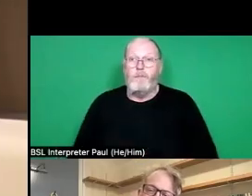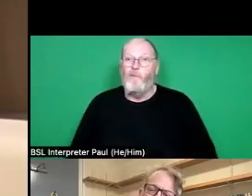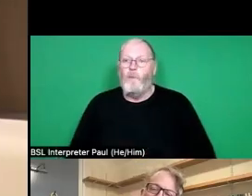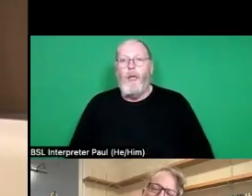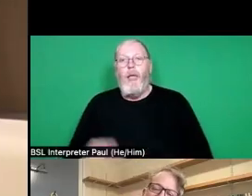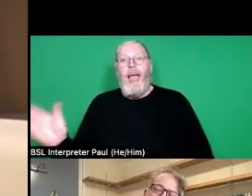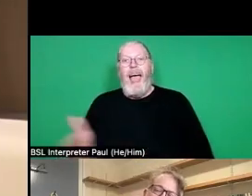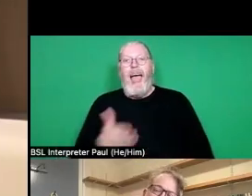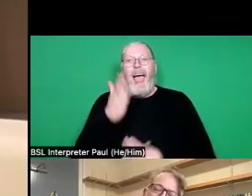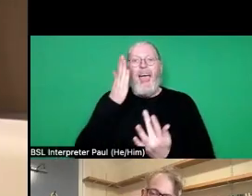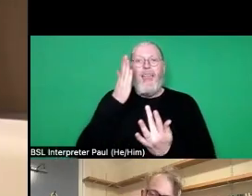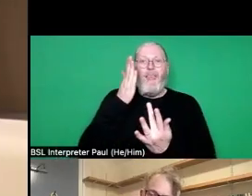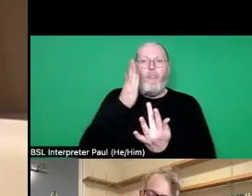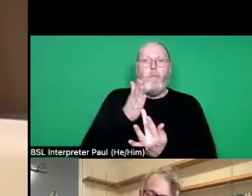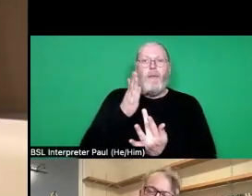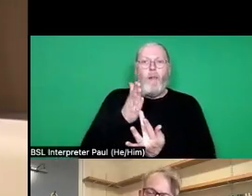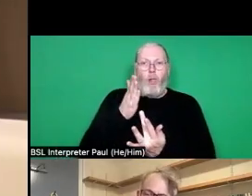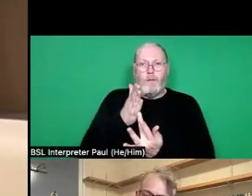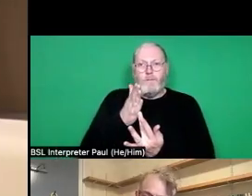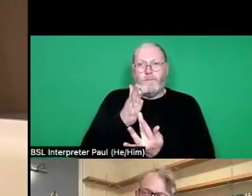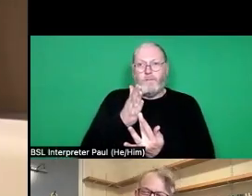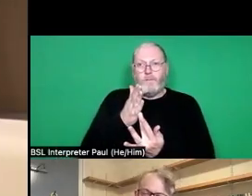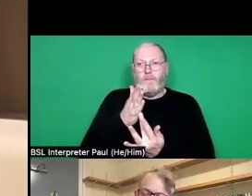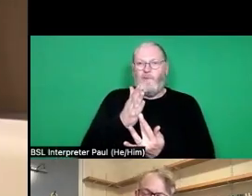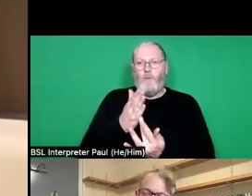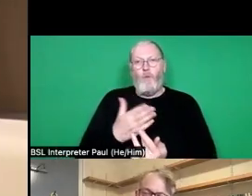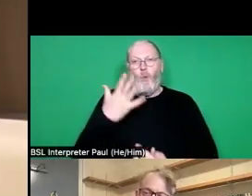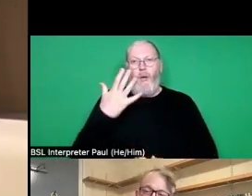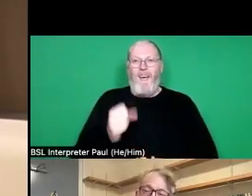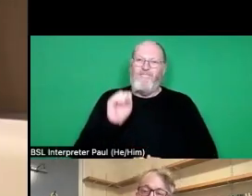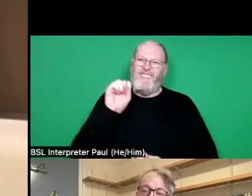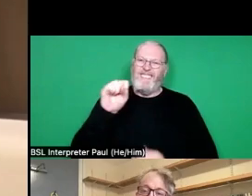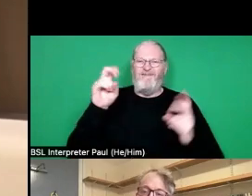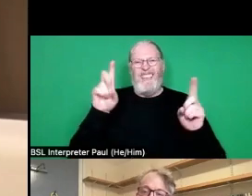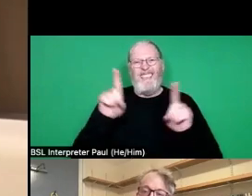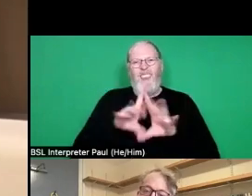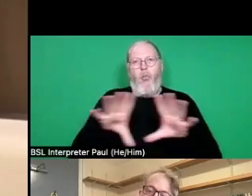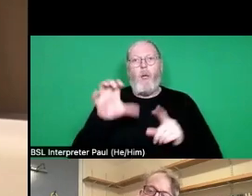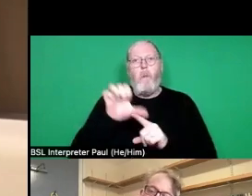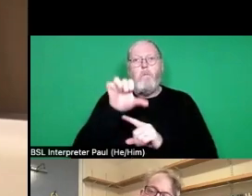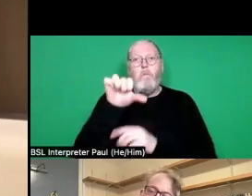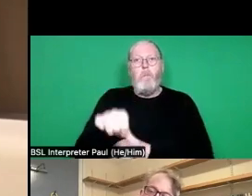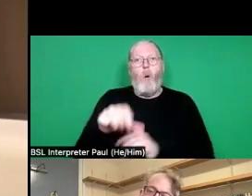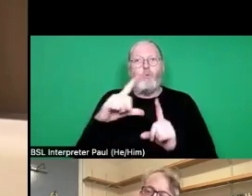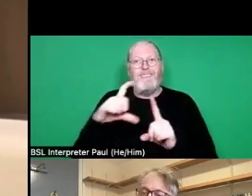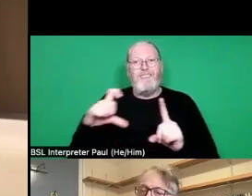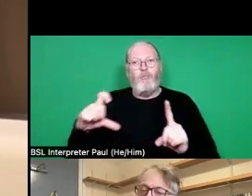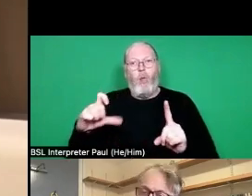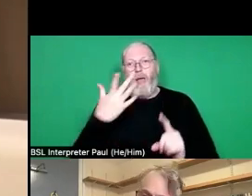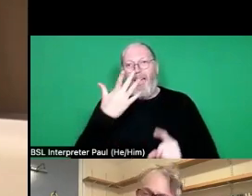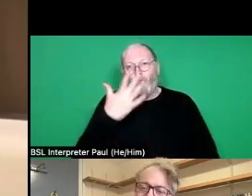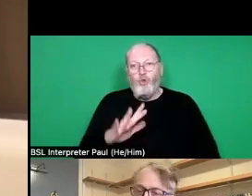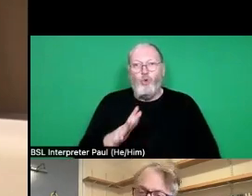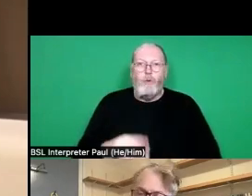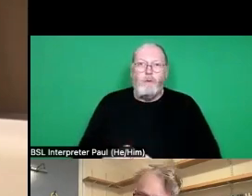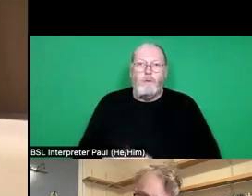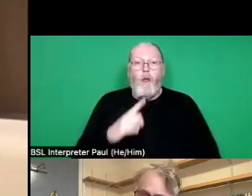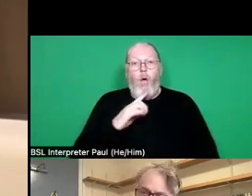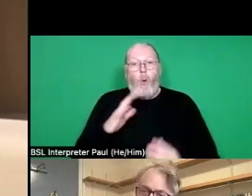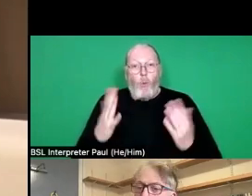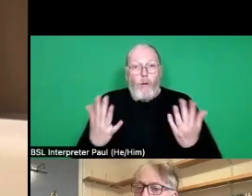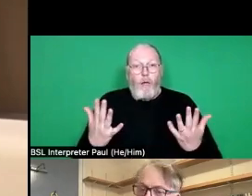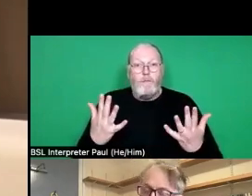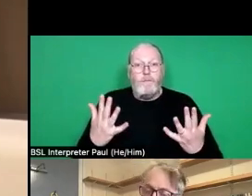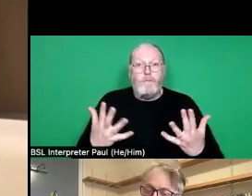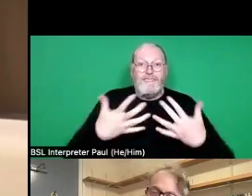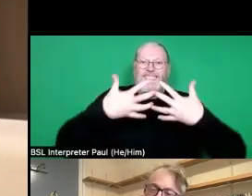which I see as similar to kind of post-digital mentality, which is, well, technology is another set of tools in the